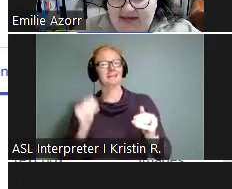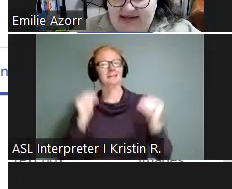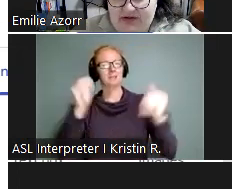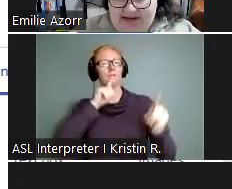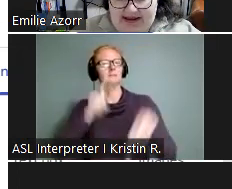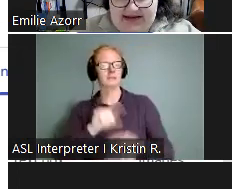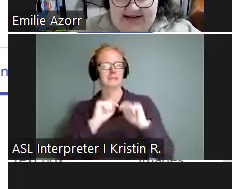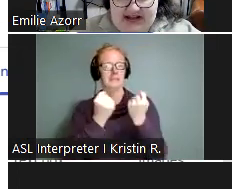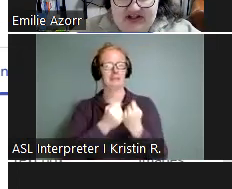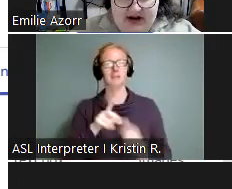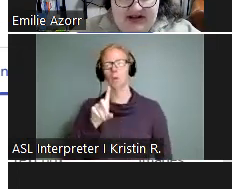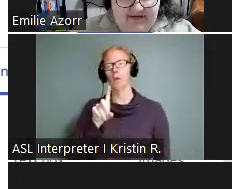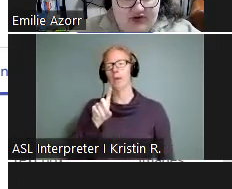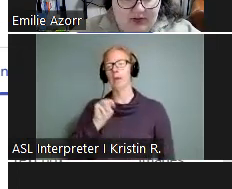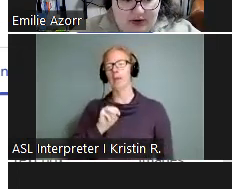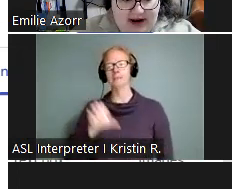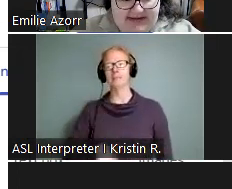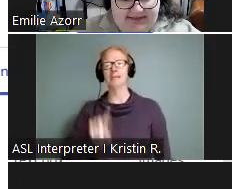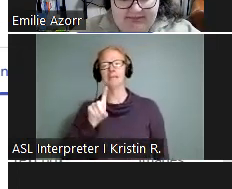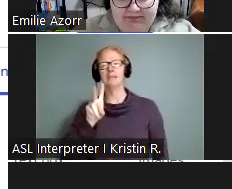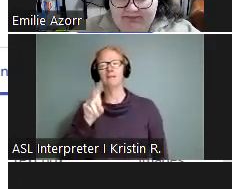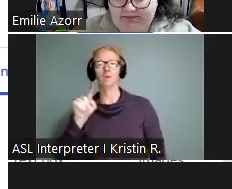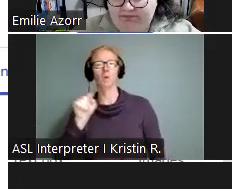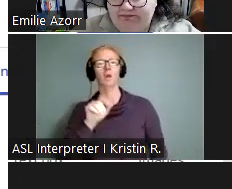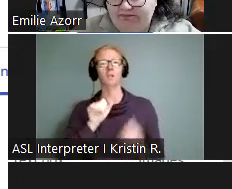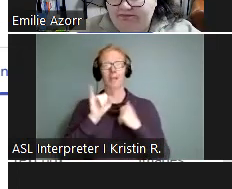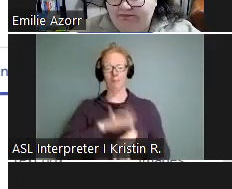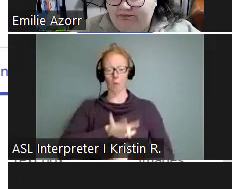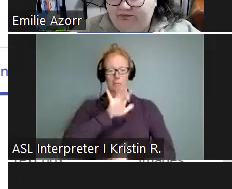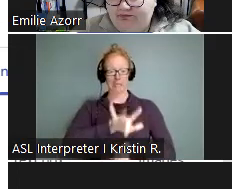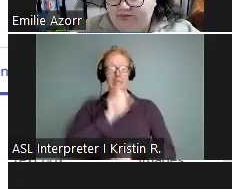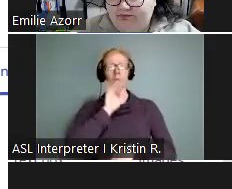And once again, this will link to each of their individual programs.